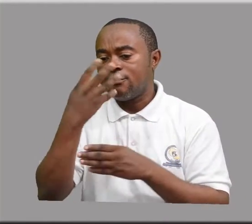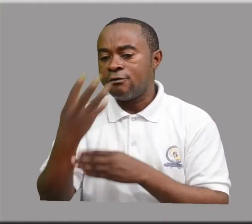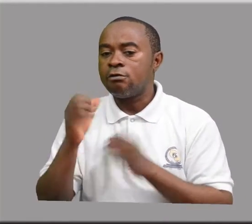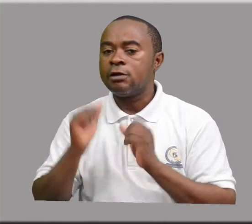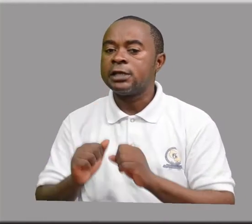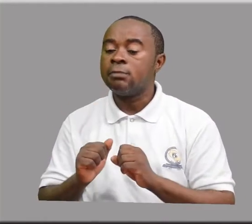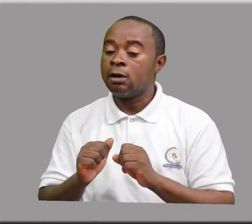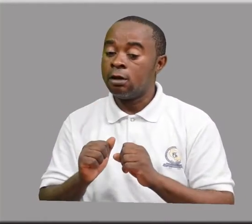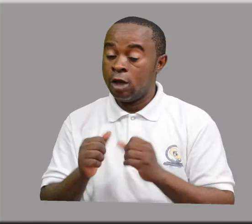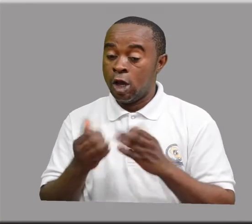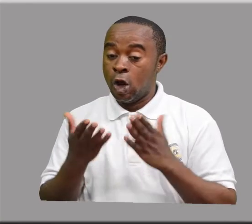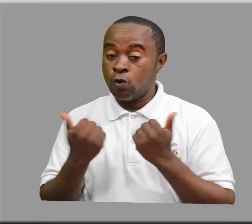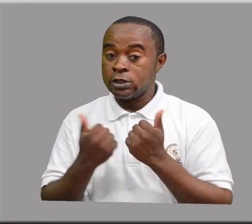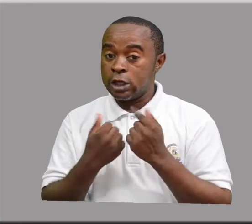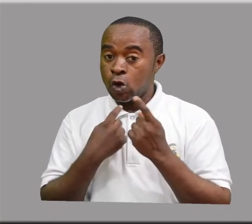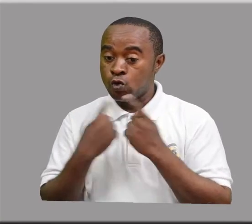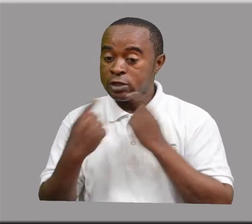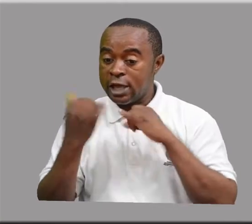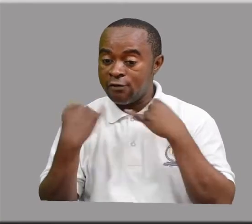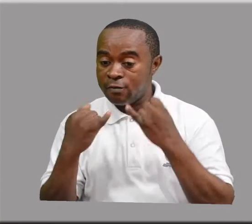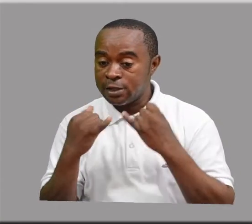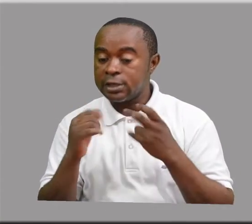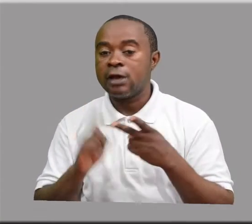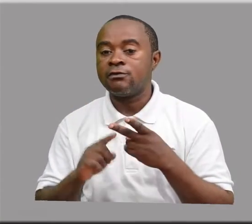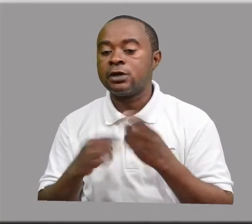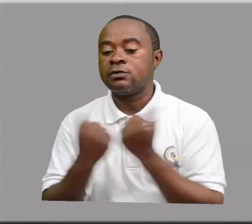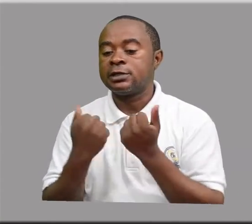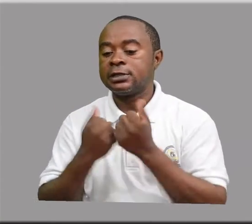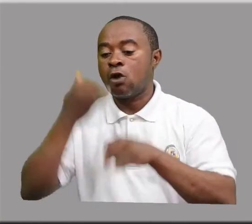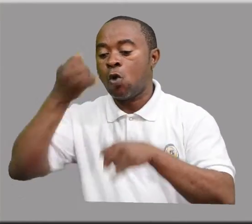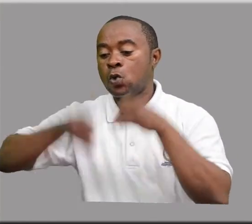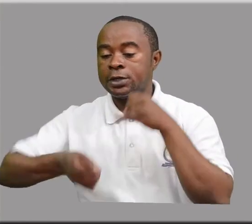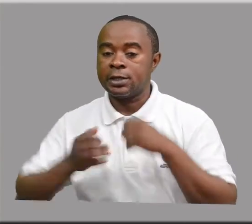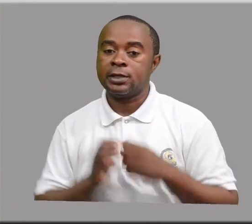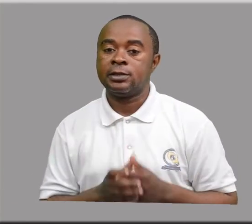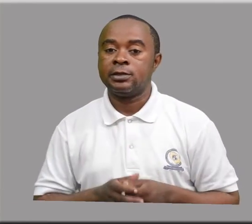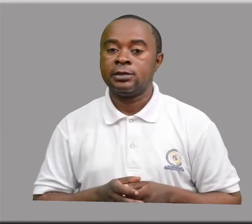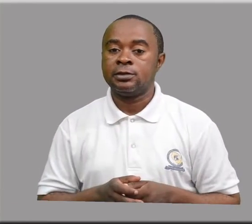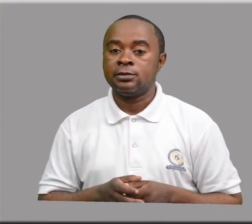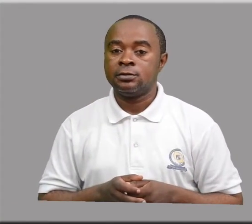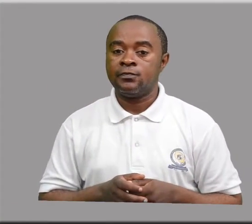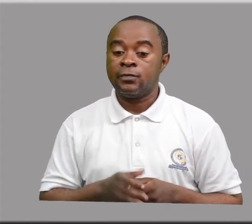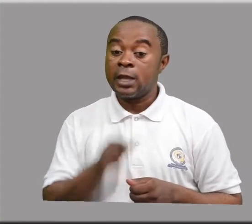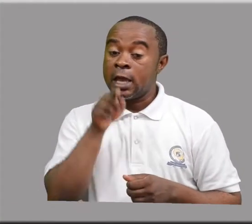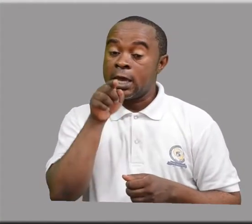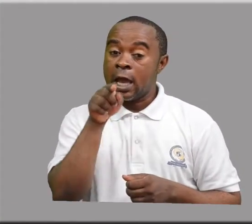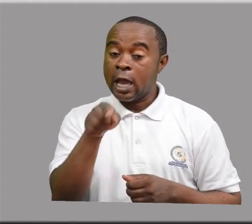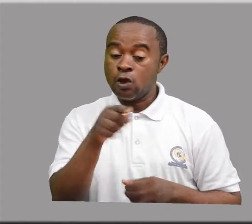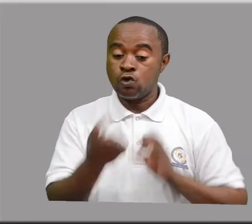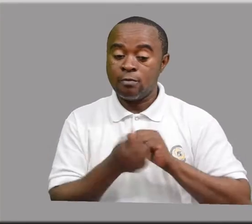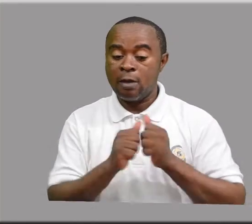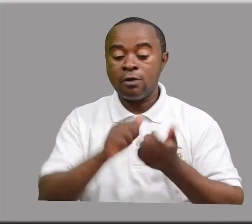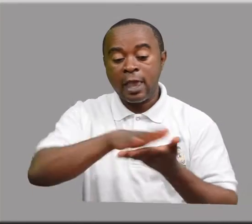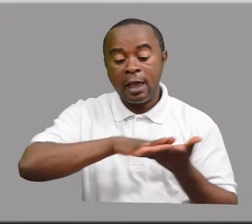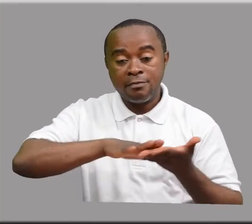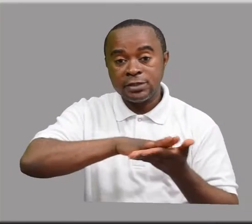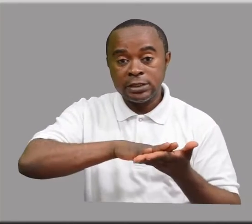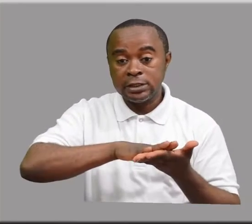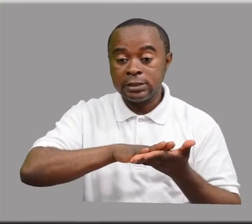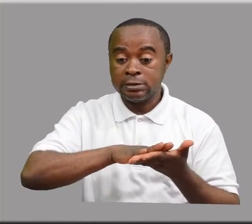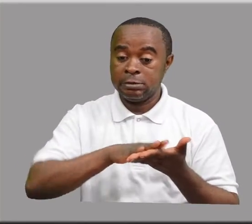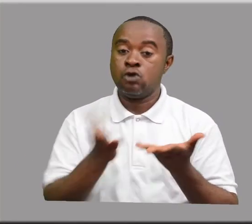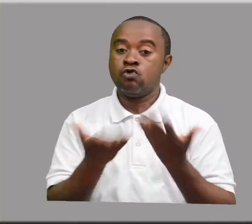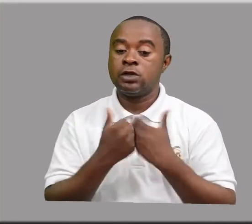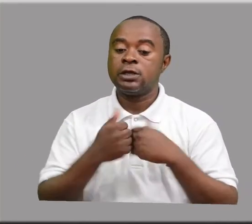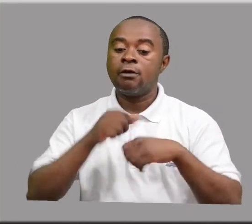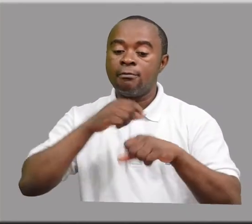also to make conclusions and recommendations. This is basically what your research,